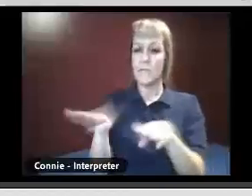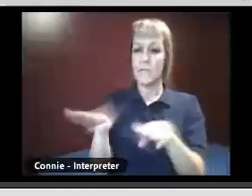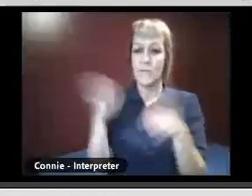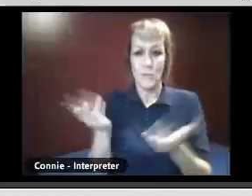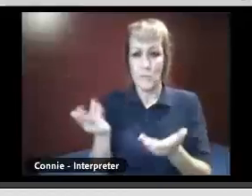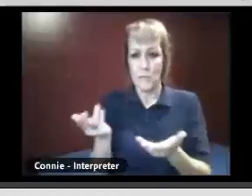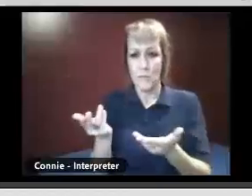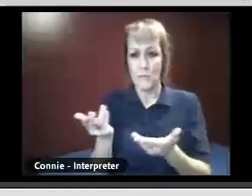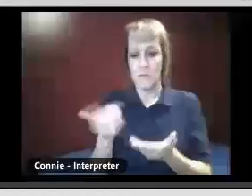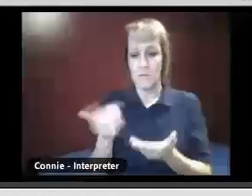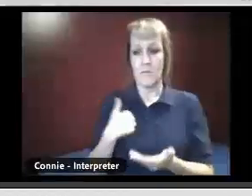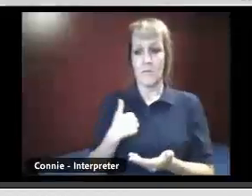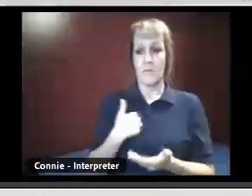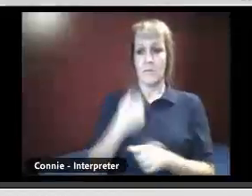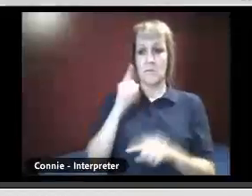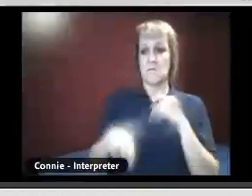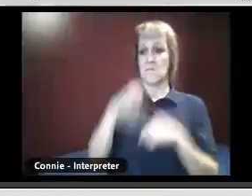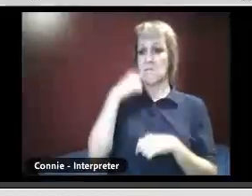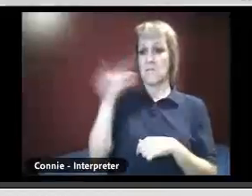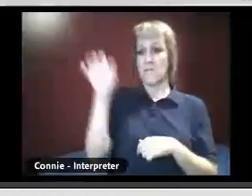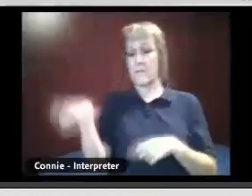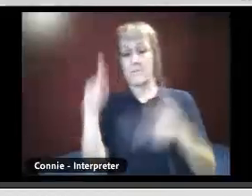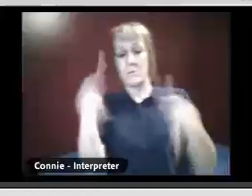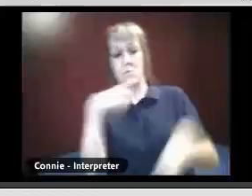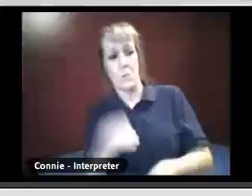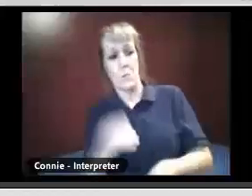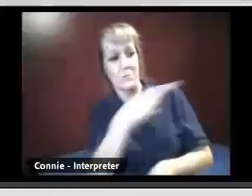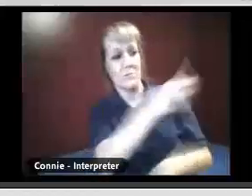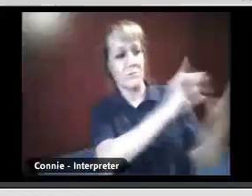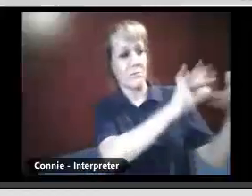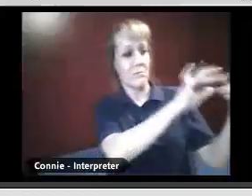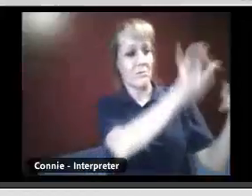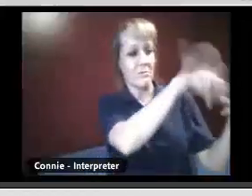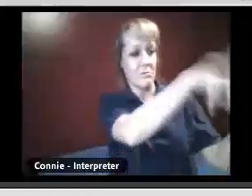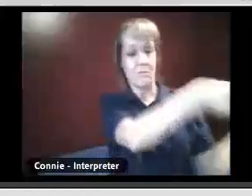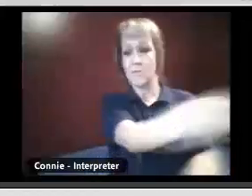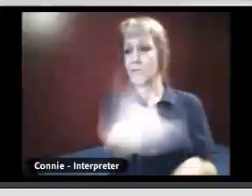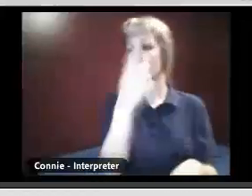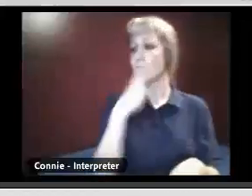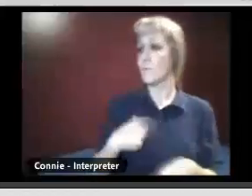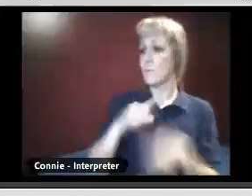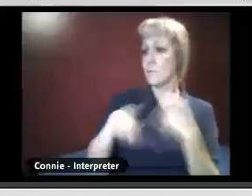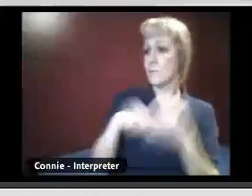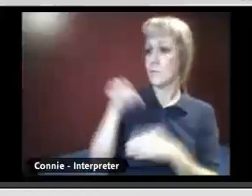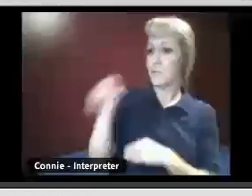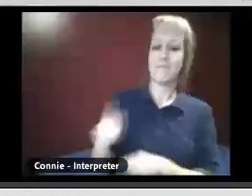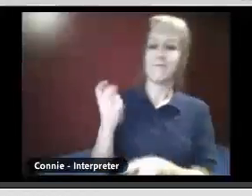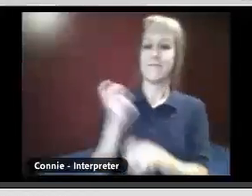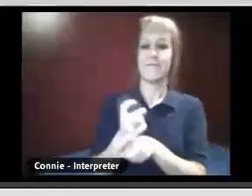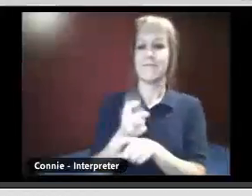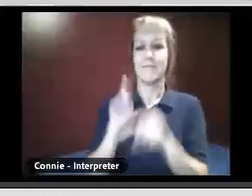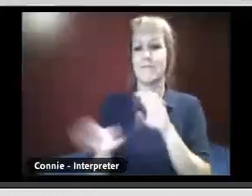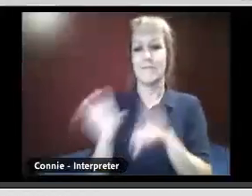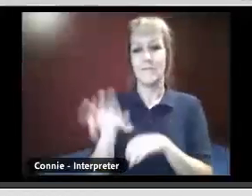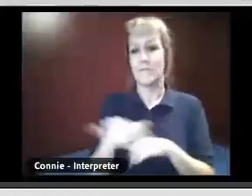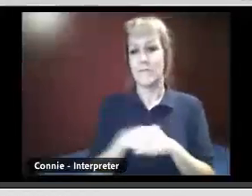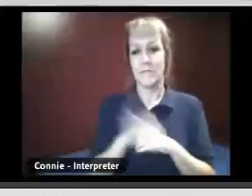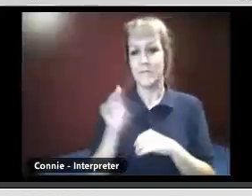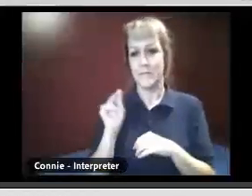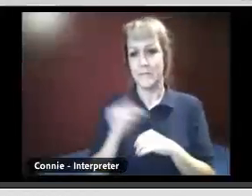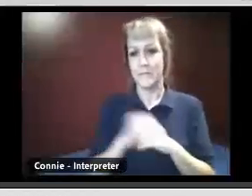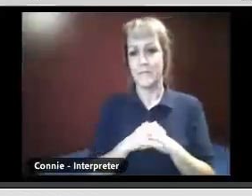the last thing you want to do is say, so-and-so said to me that. You're going to walk down a very dangerous road in doing that.